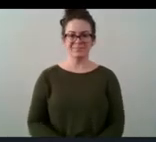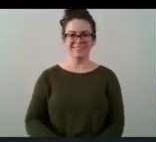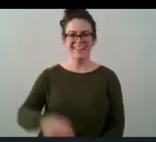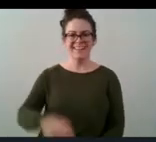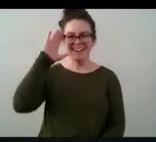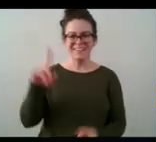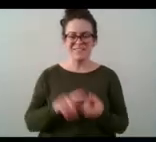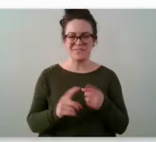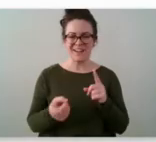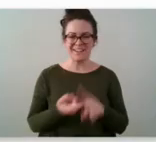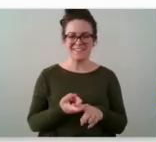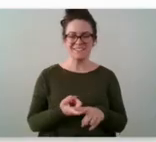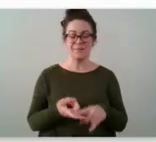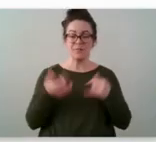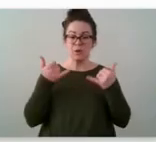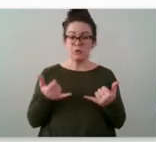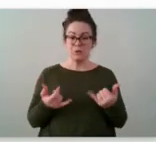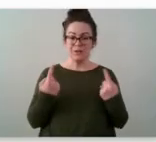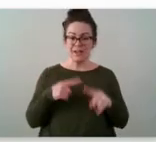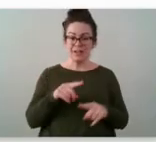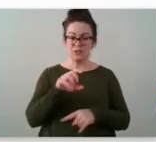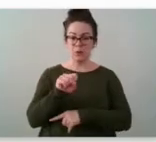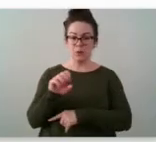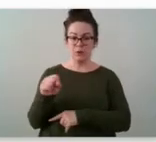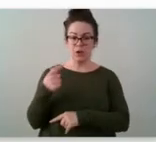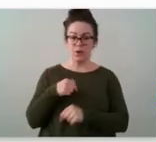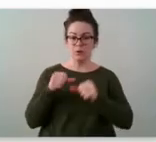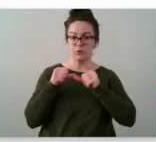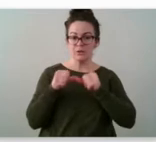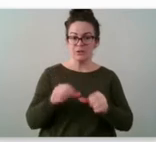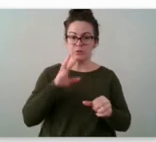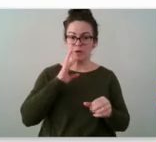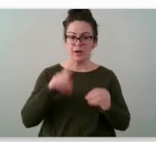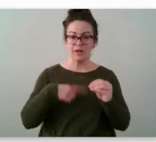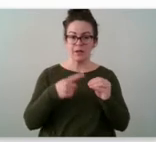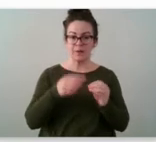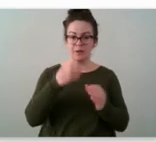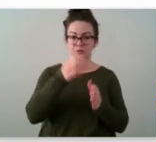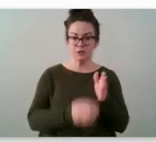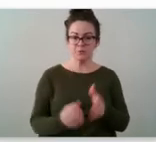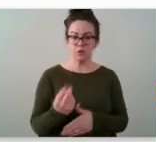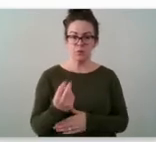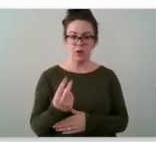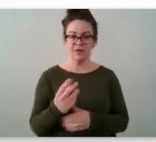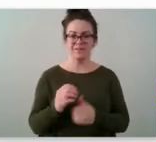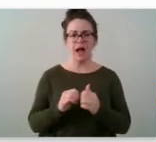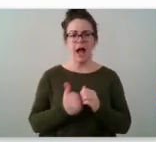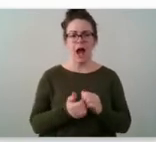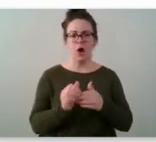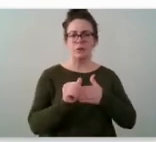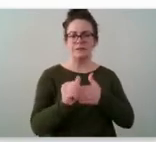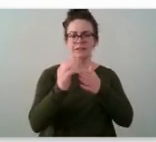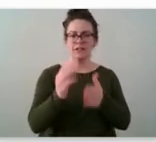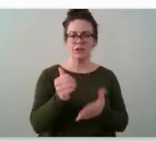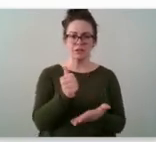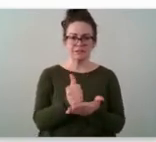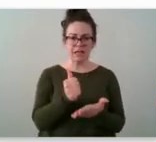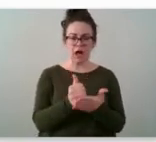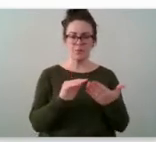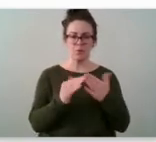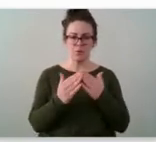Hello, friends. Today in social studies, we're going to continue talking about chapter 12, how do leaders help their communities? So let's